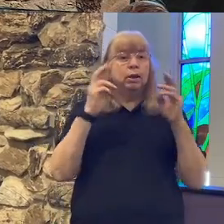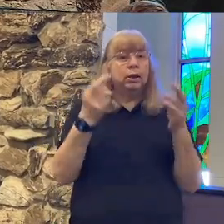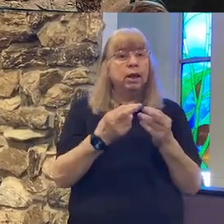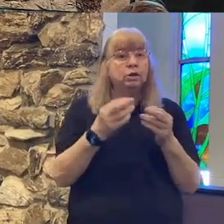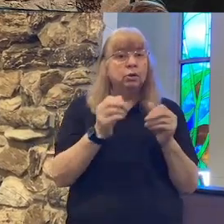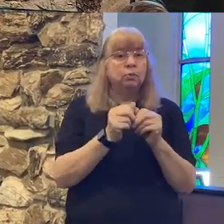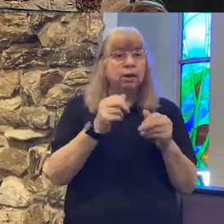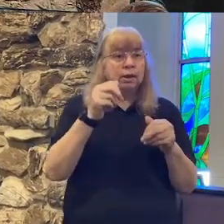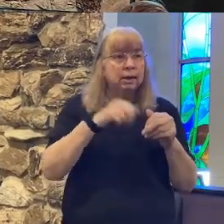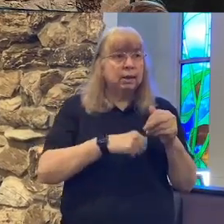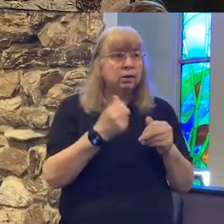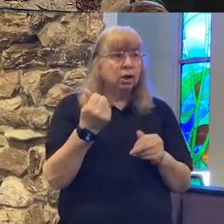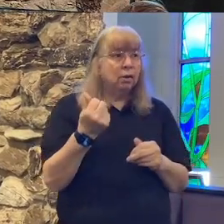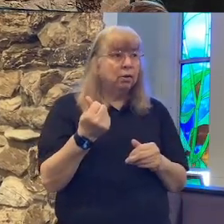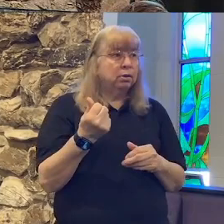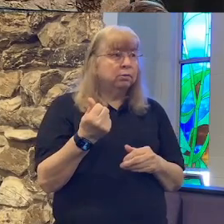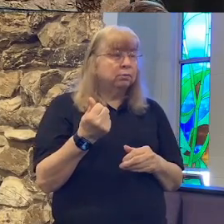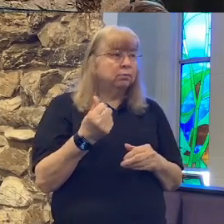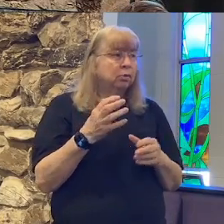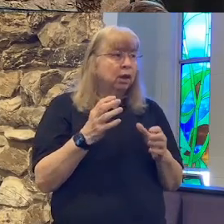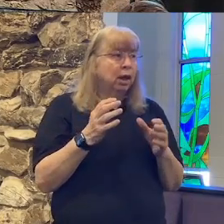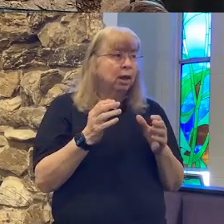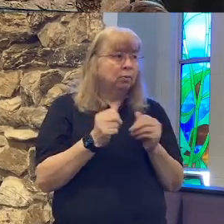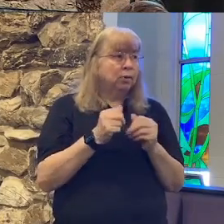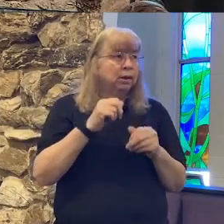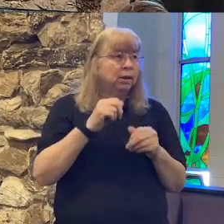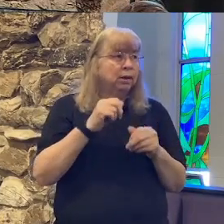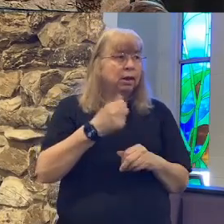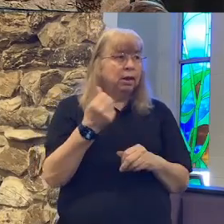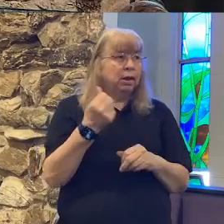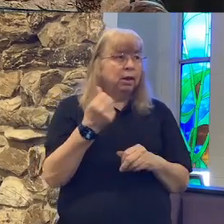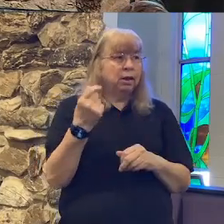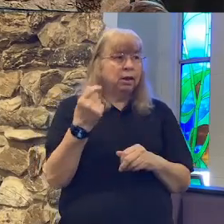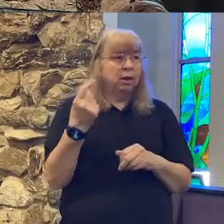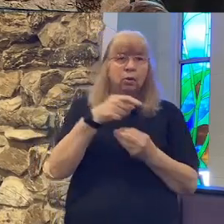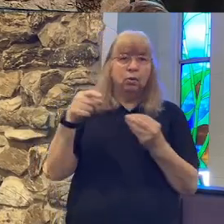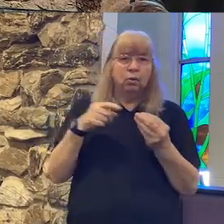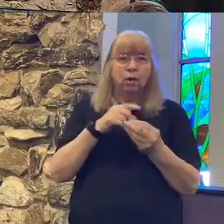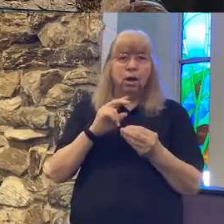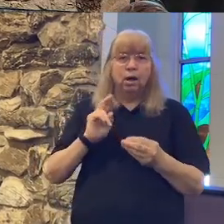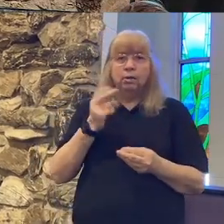each other and with anybody around us.